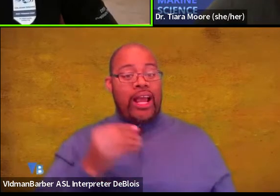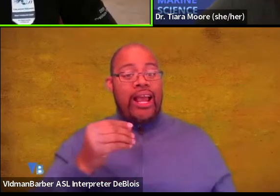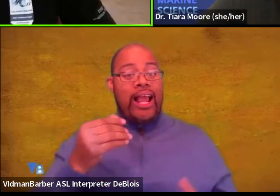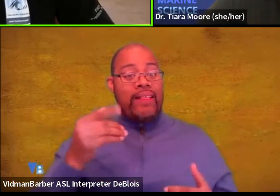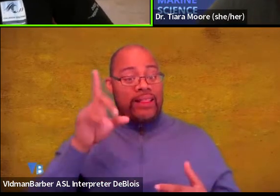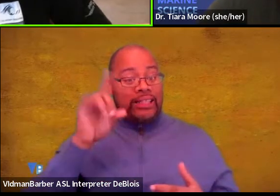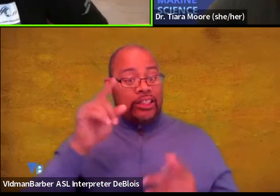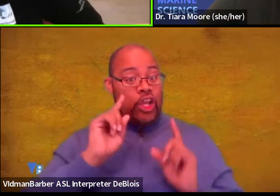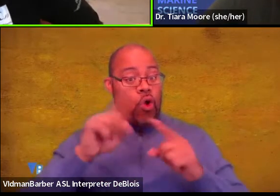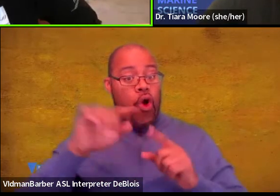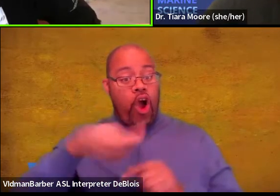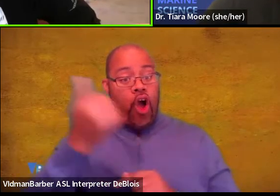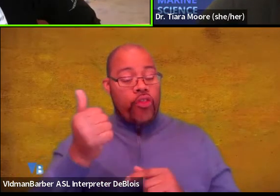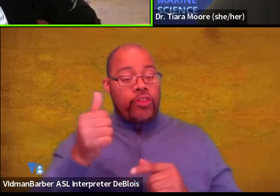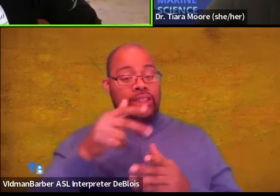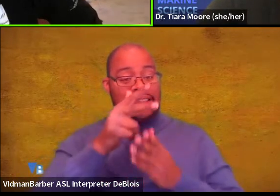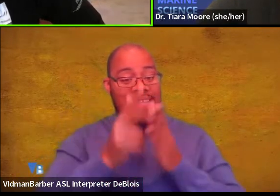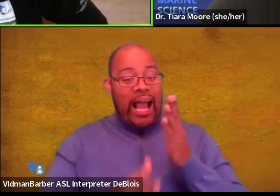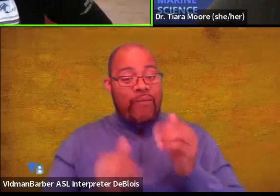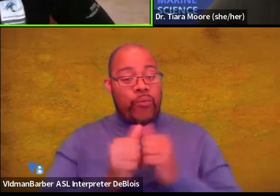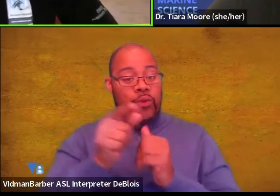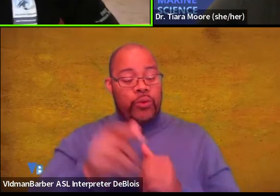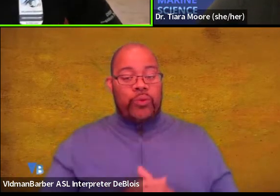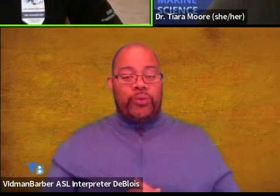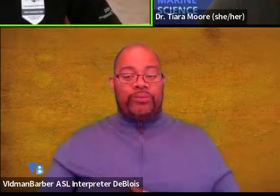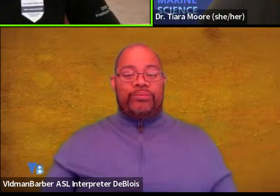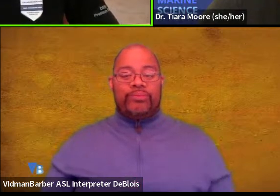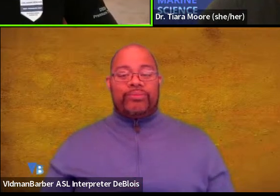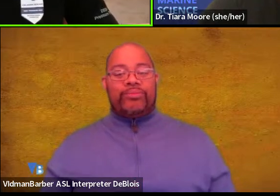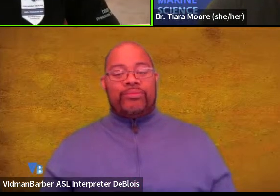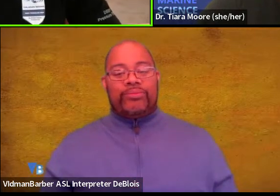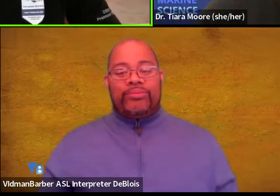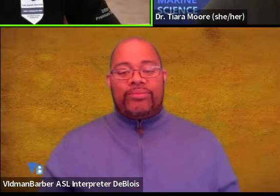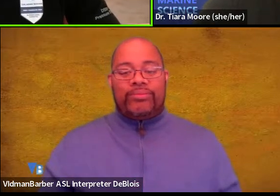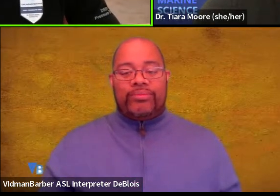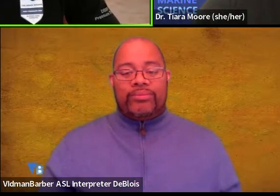they gone on other dives with you?